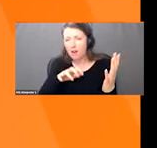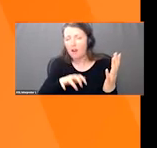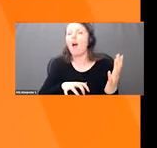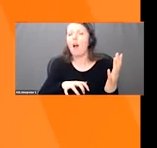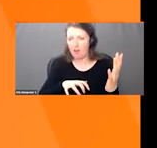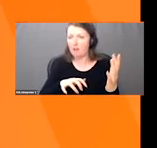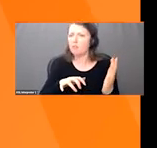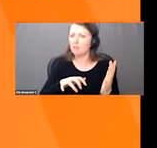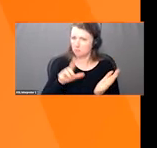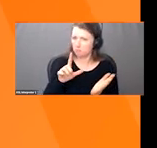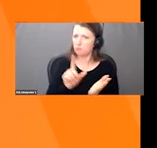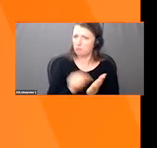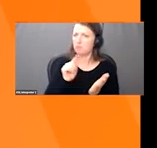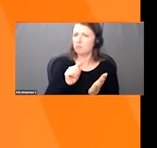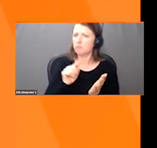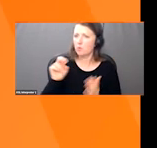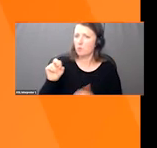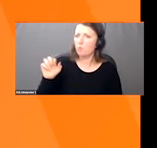read this,